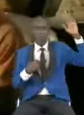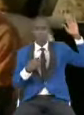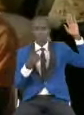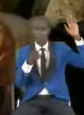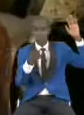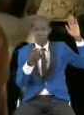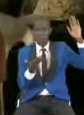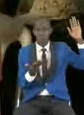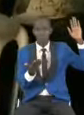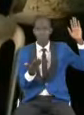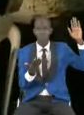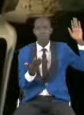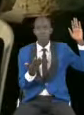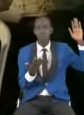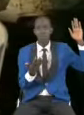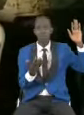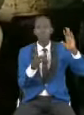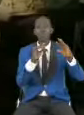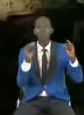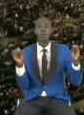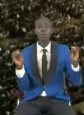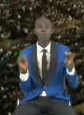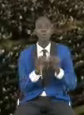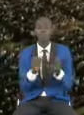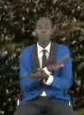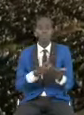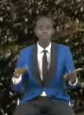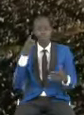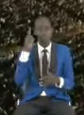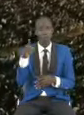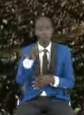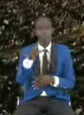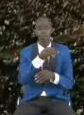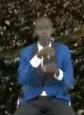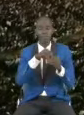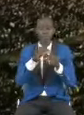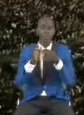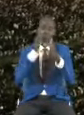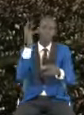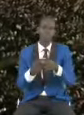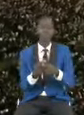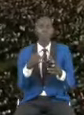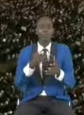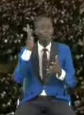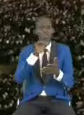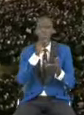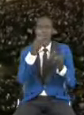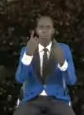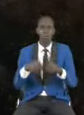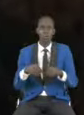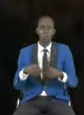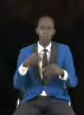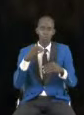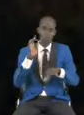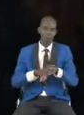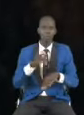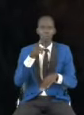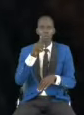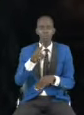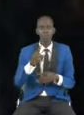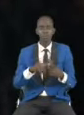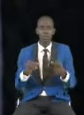more destruction in Jesus' name. It will not come upon you to destroy you when